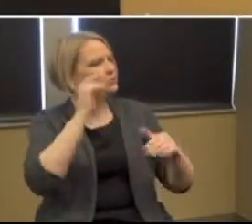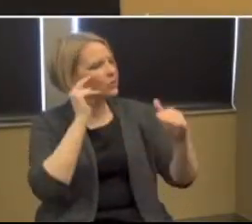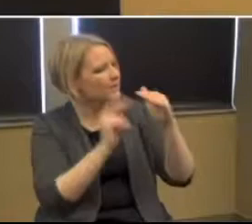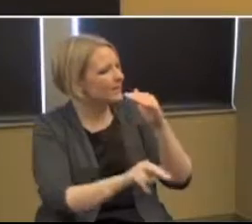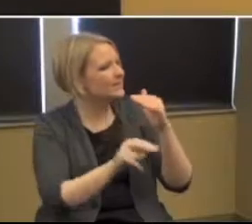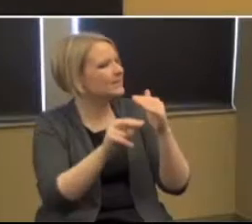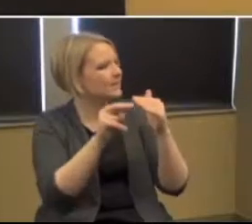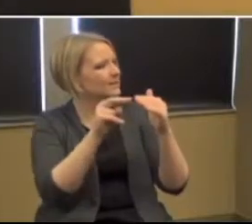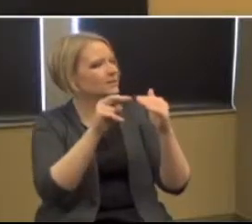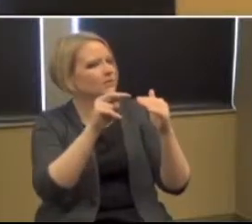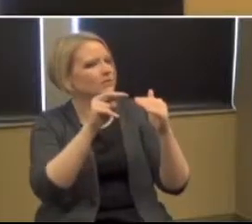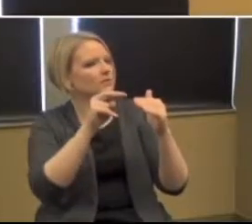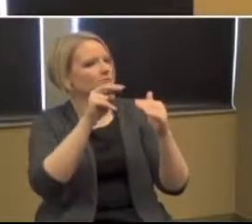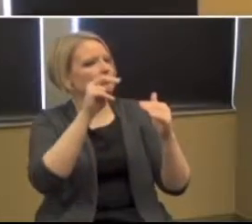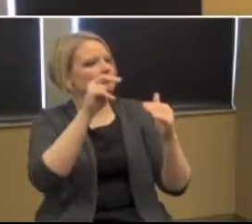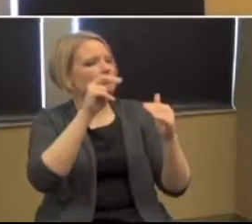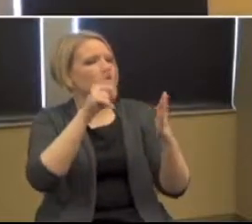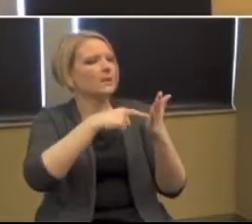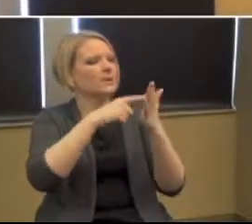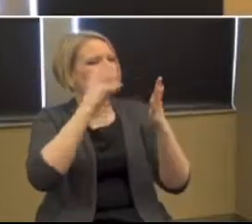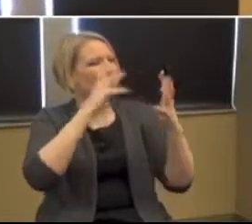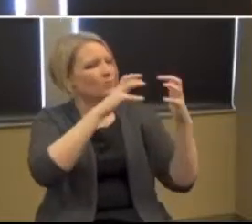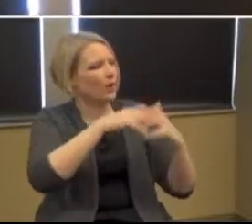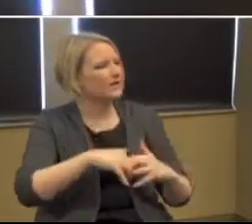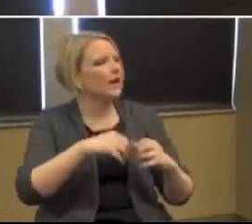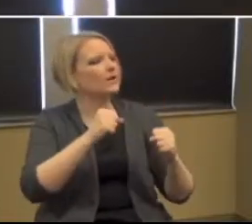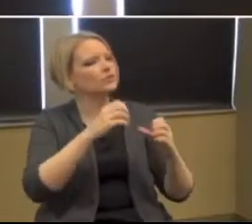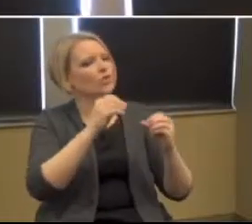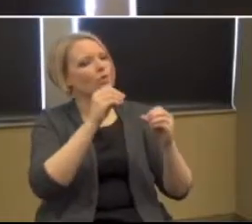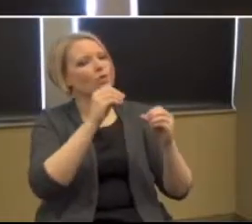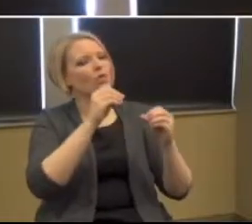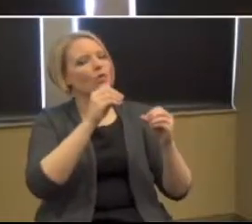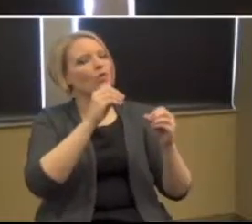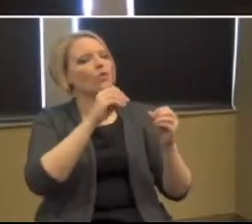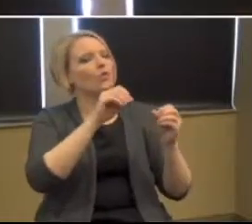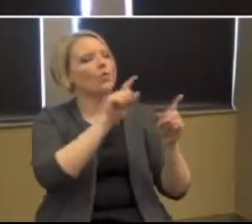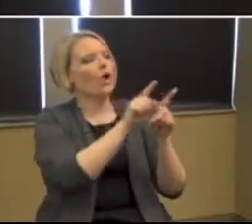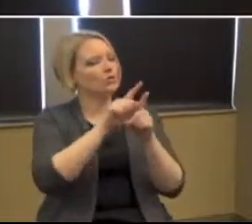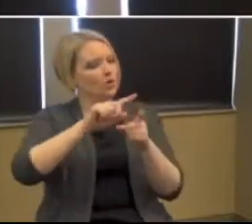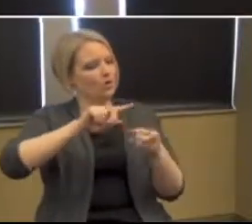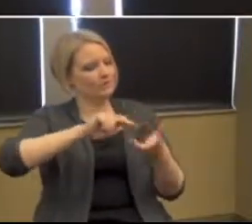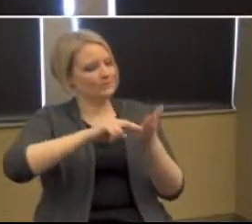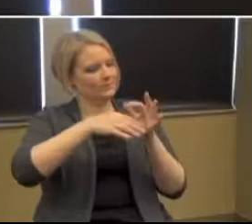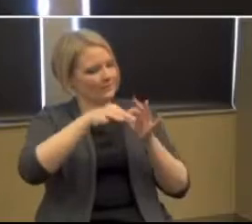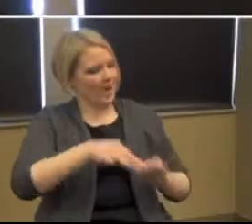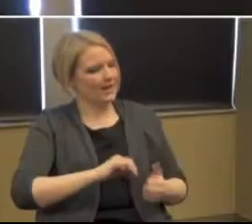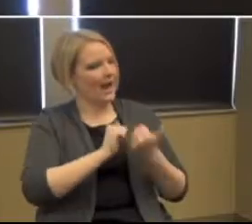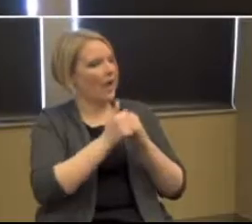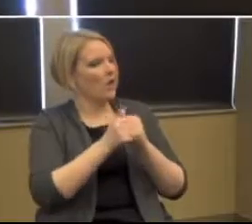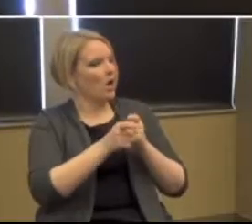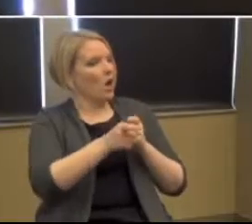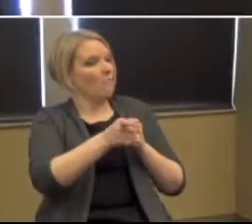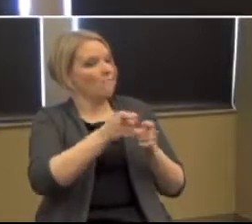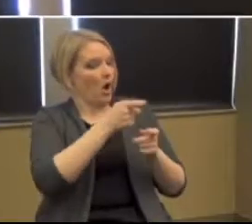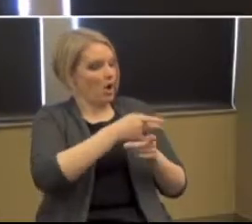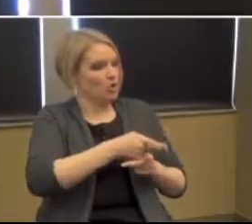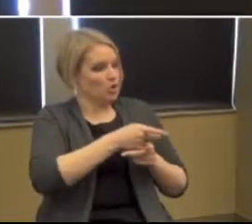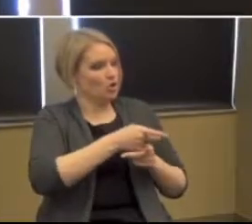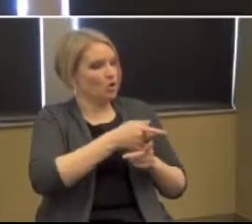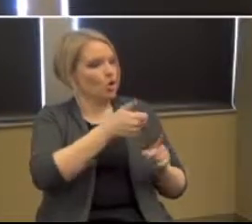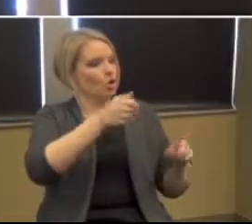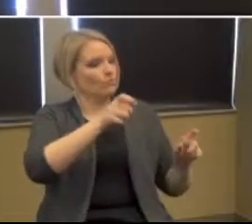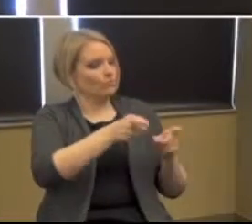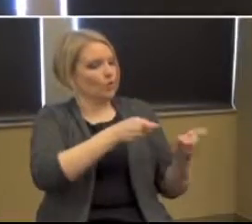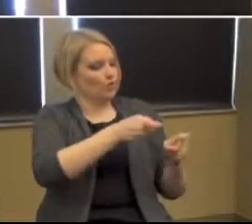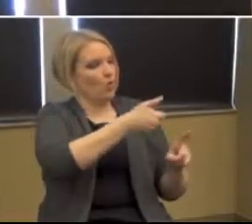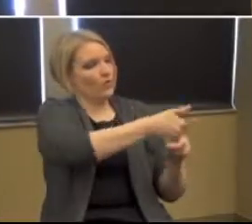of where it could really break down. So it's also defined as the way that people monitor and control their own actions,